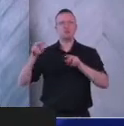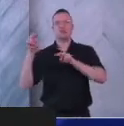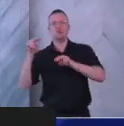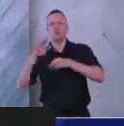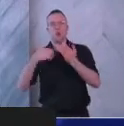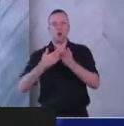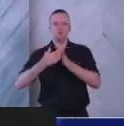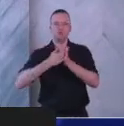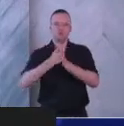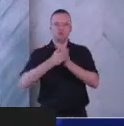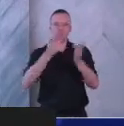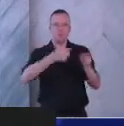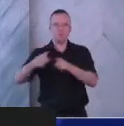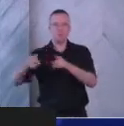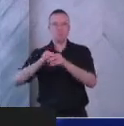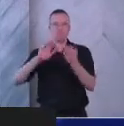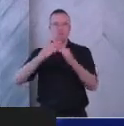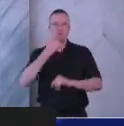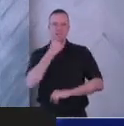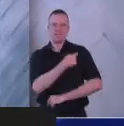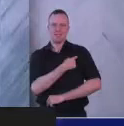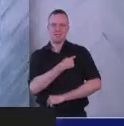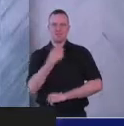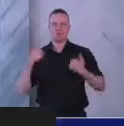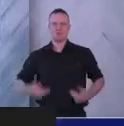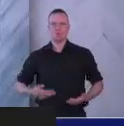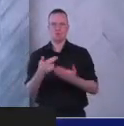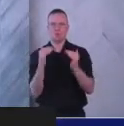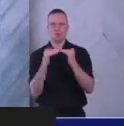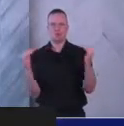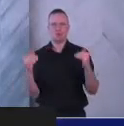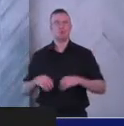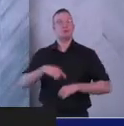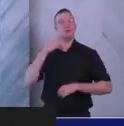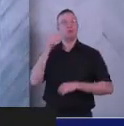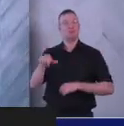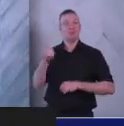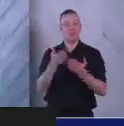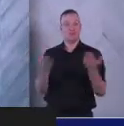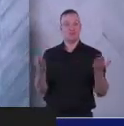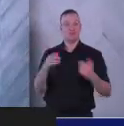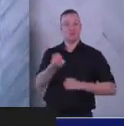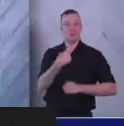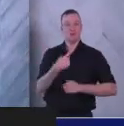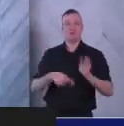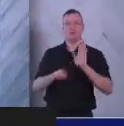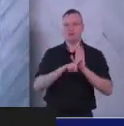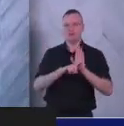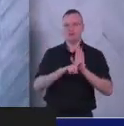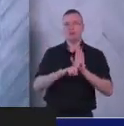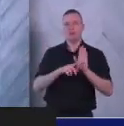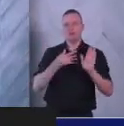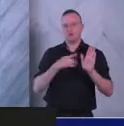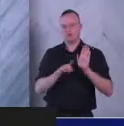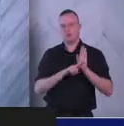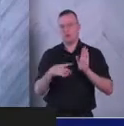initiative at the City of Kingston human resources level. But then the other thing that you asked is a negative. And I think that the negative